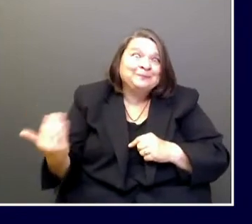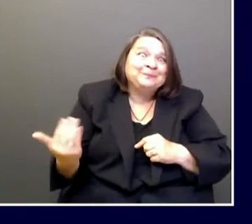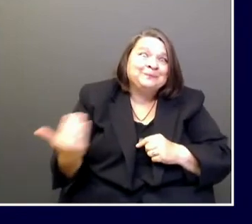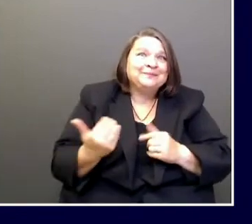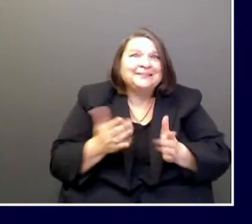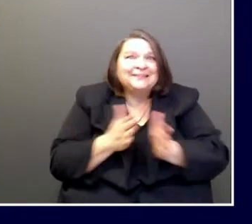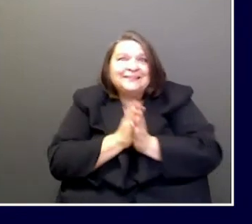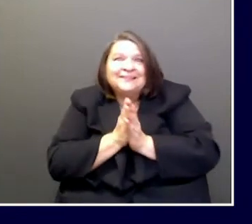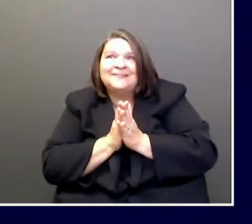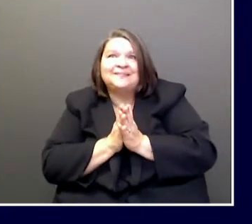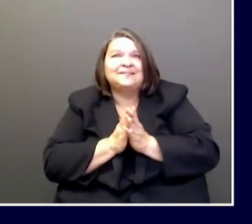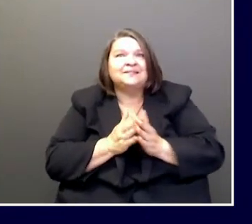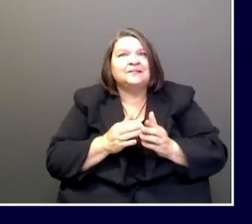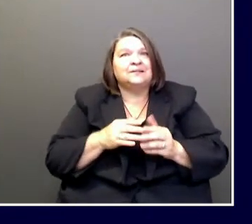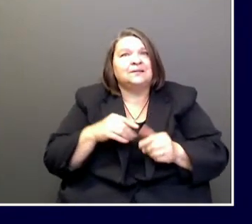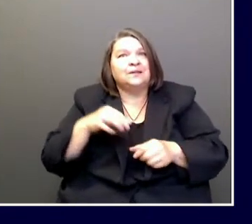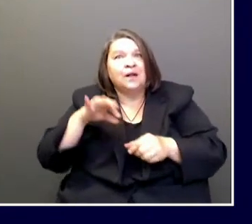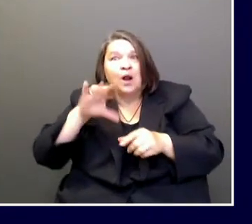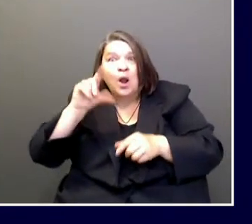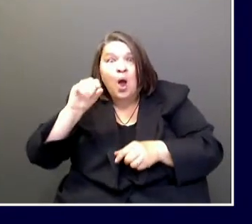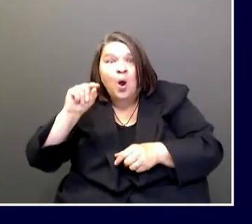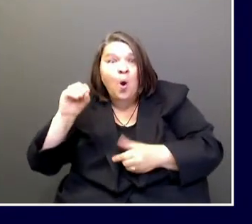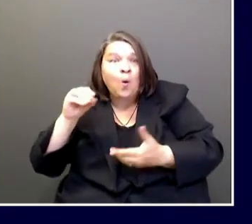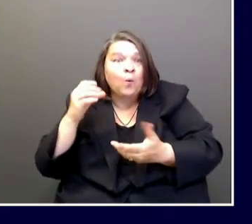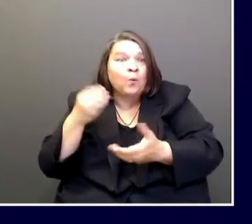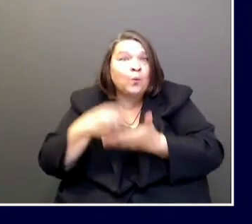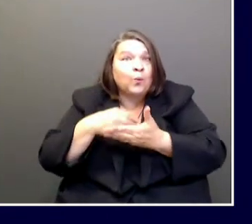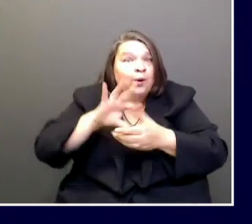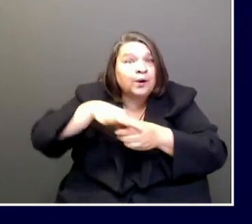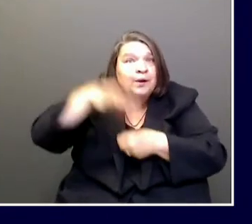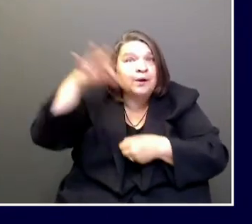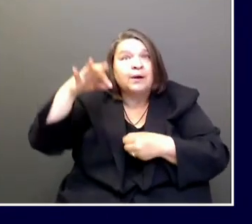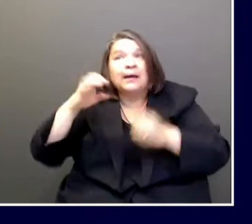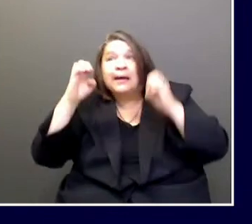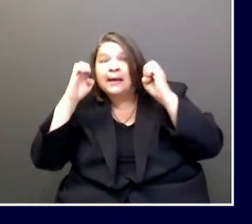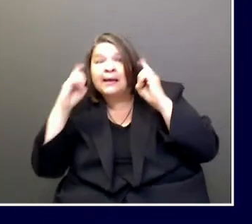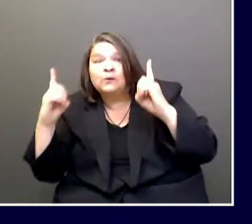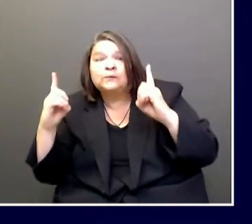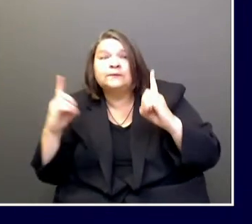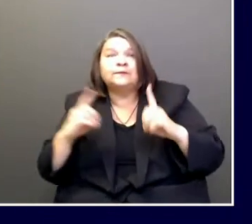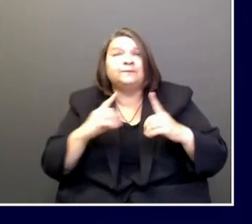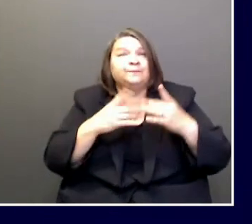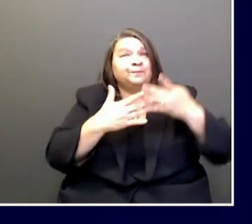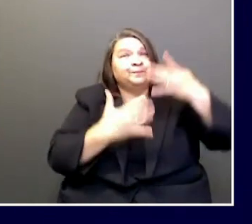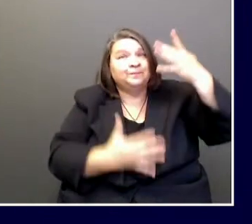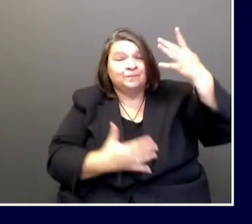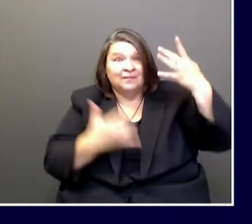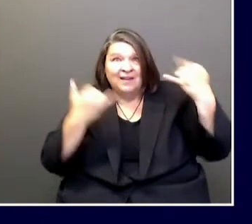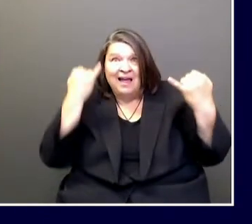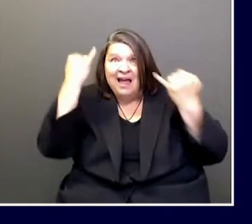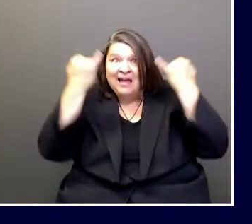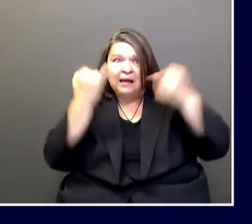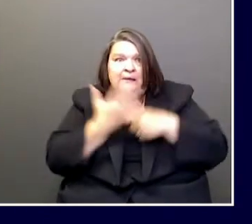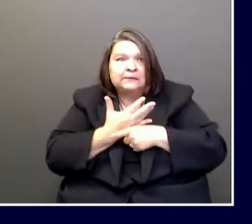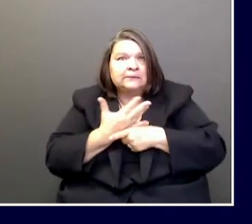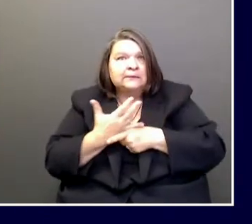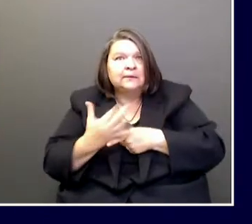it's educational efforts? Have you exhausted all of your options in terms of reaching out to people who have yet to get vaccinated?